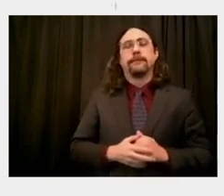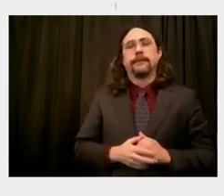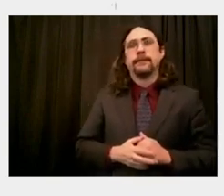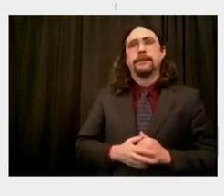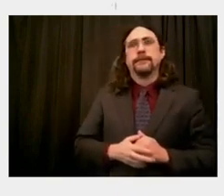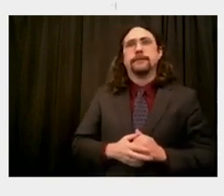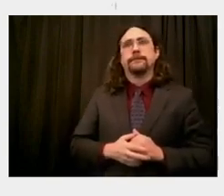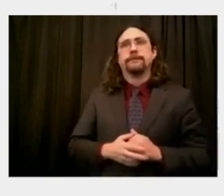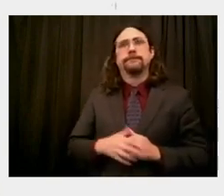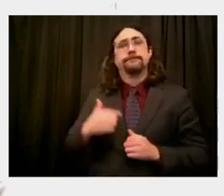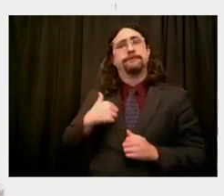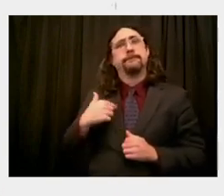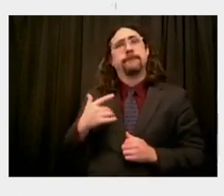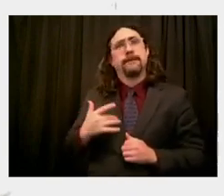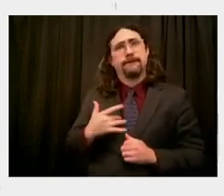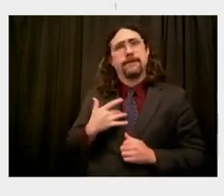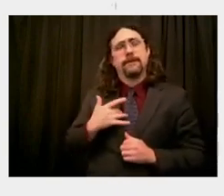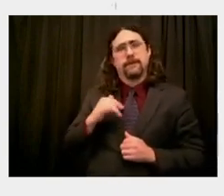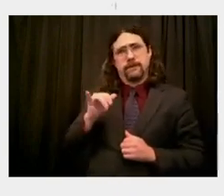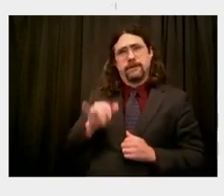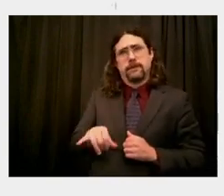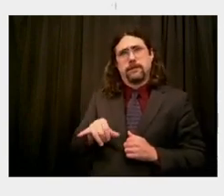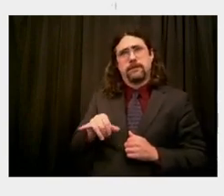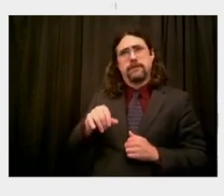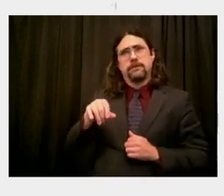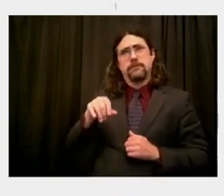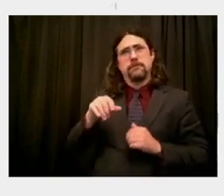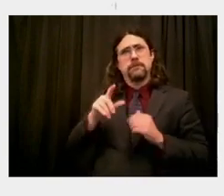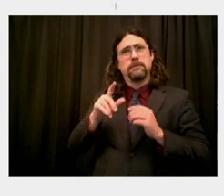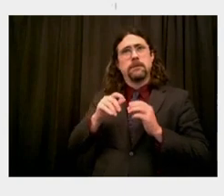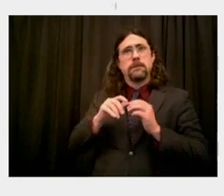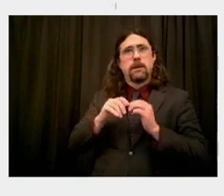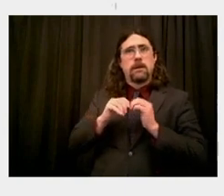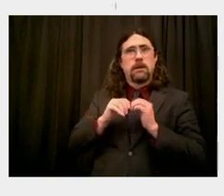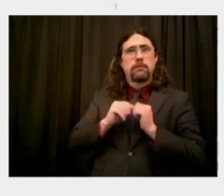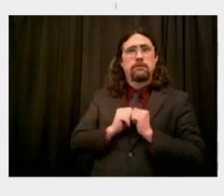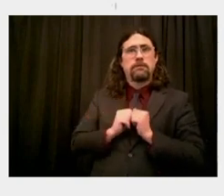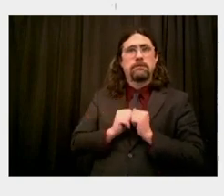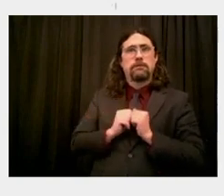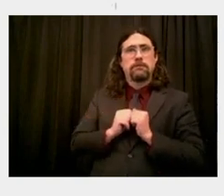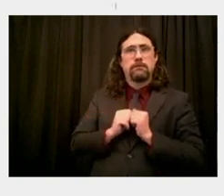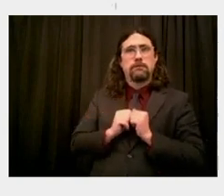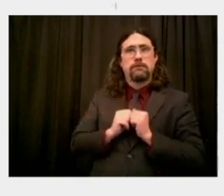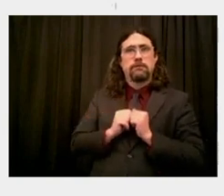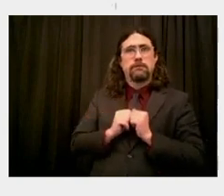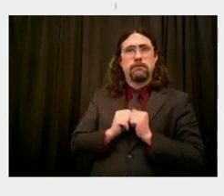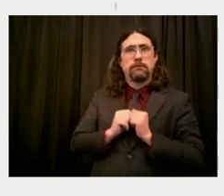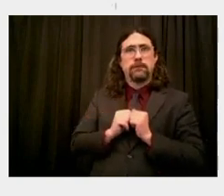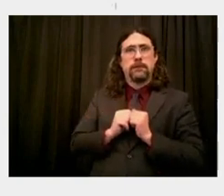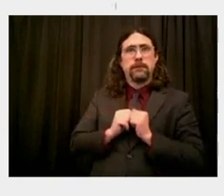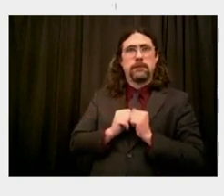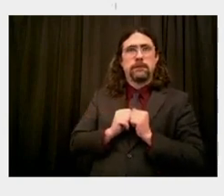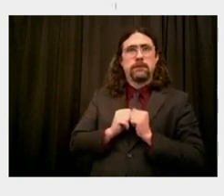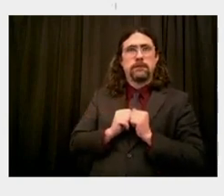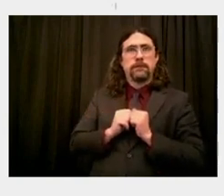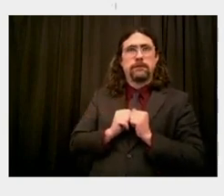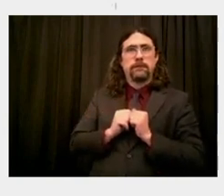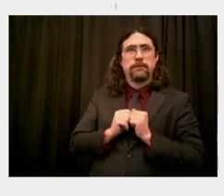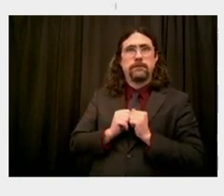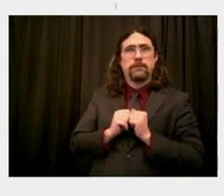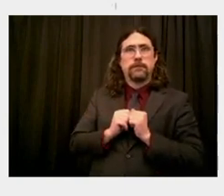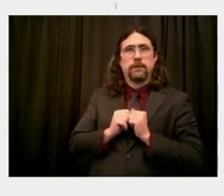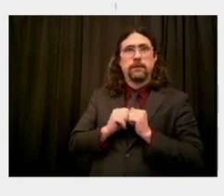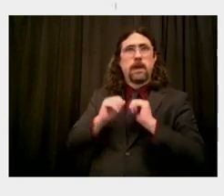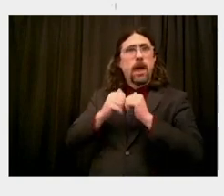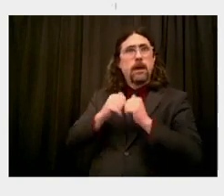to lift little by little restrictions on social distancing, ways in which we can minimize